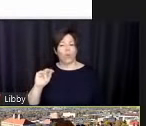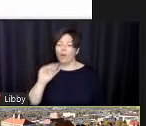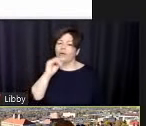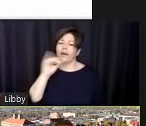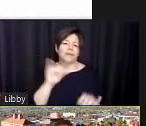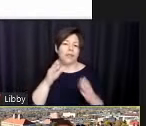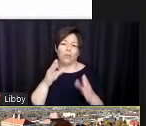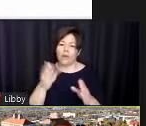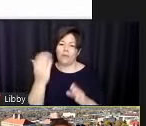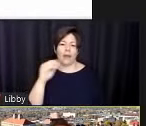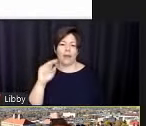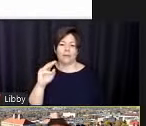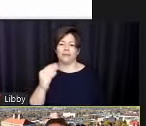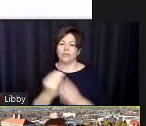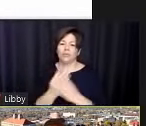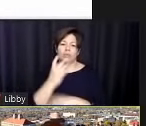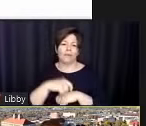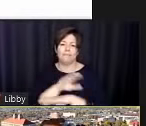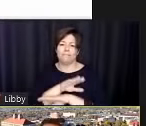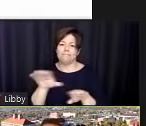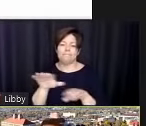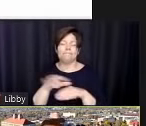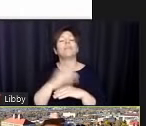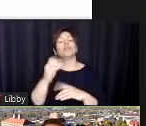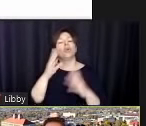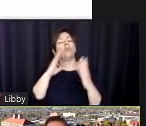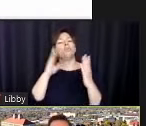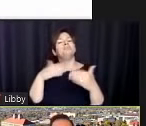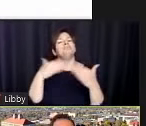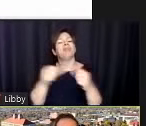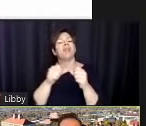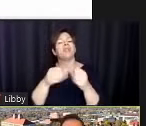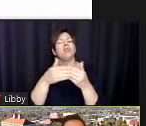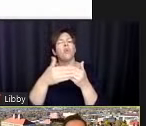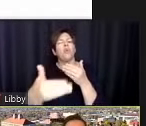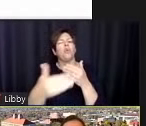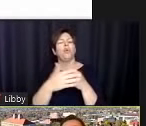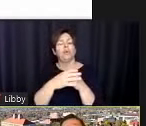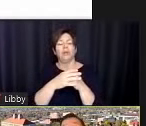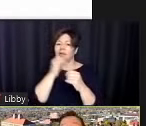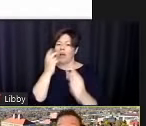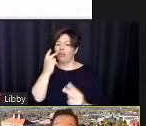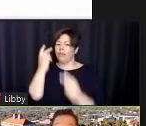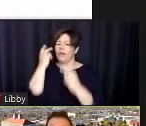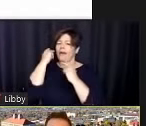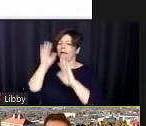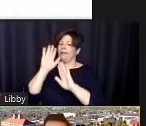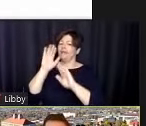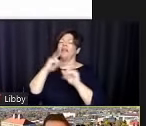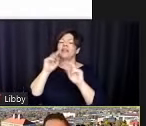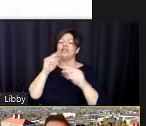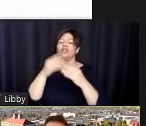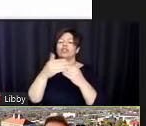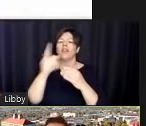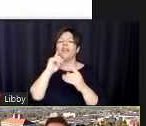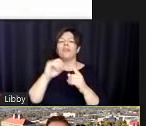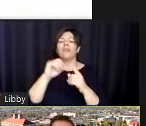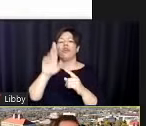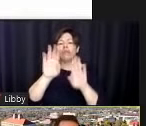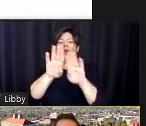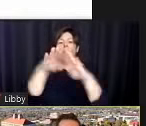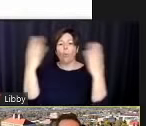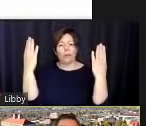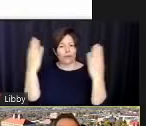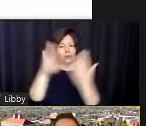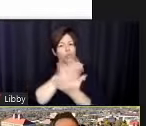ways. And so with that said, let's go forward rather than looking back, and let's think about this reopening. Again, knowing that